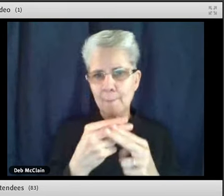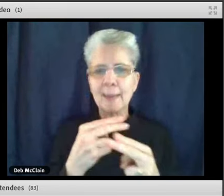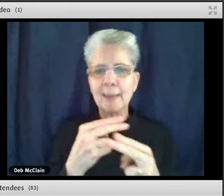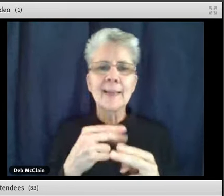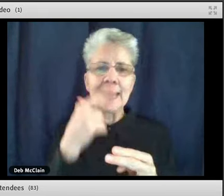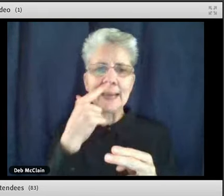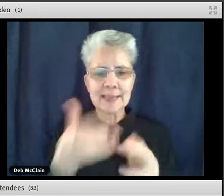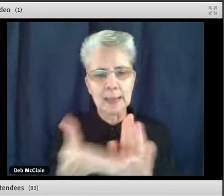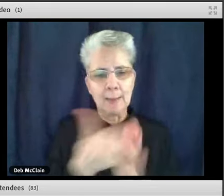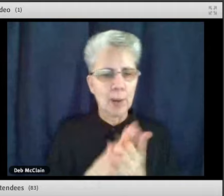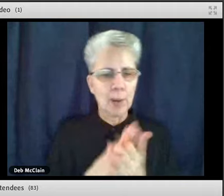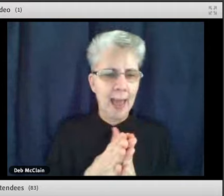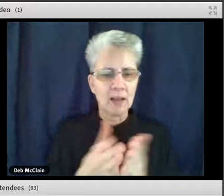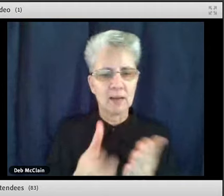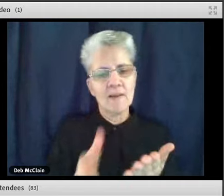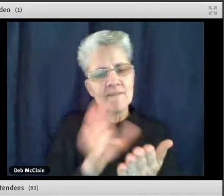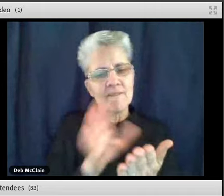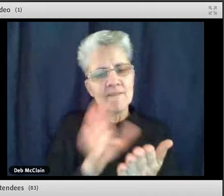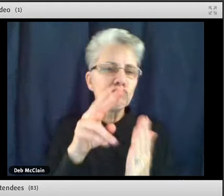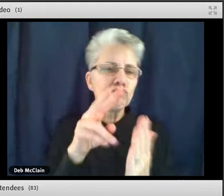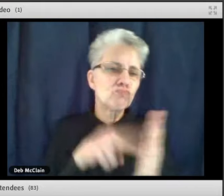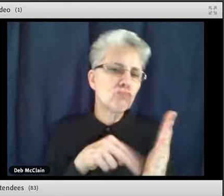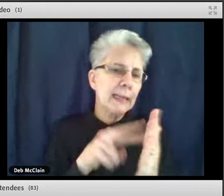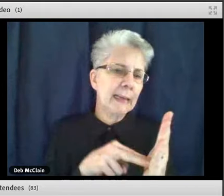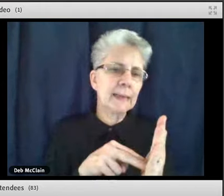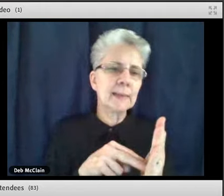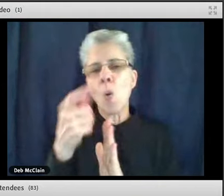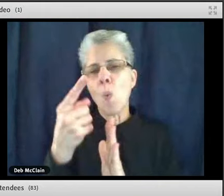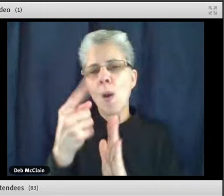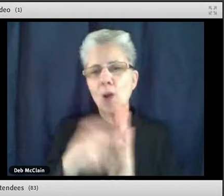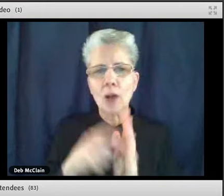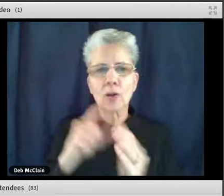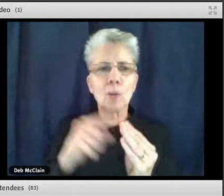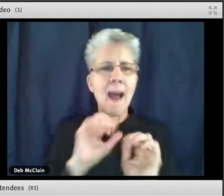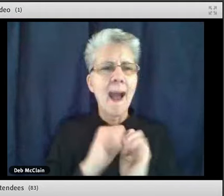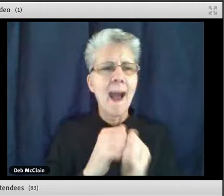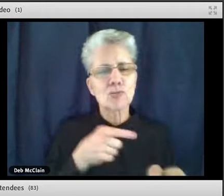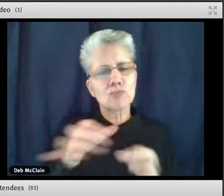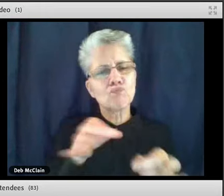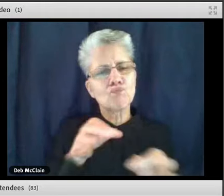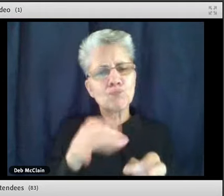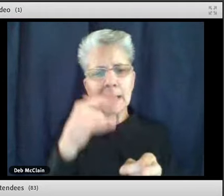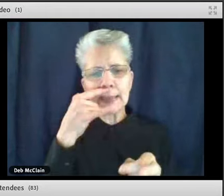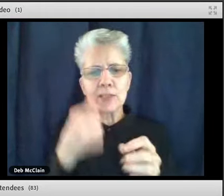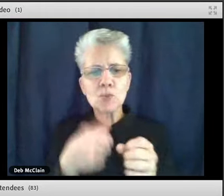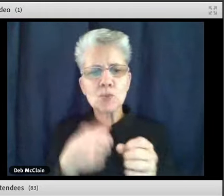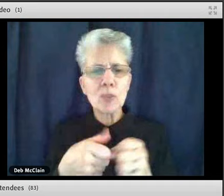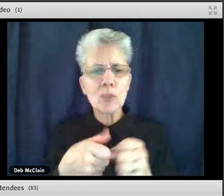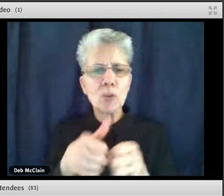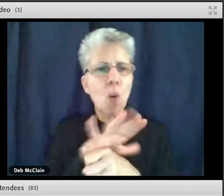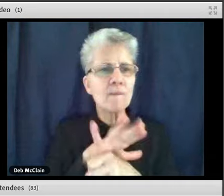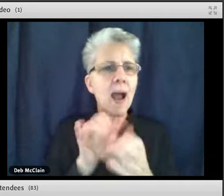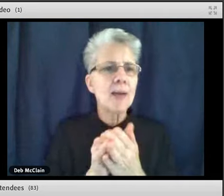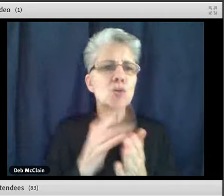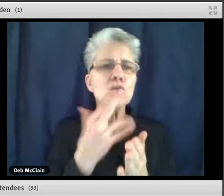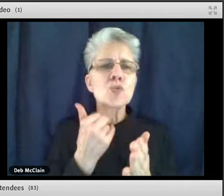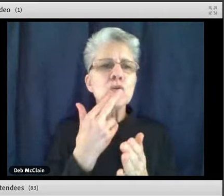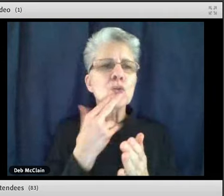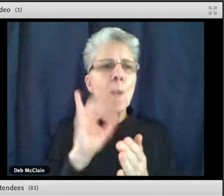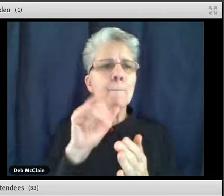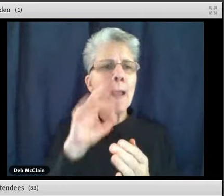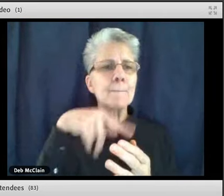just information guides that you could steal, borrow, and put up on your website. These are examples that, if you do want